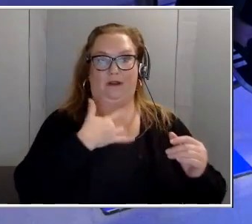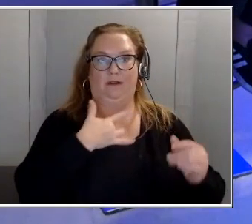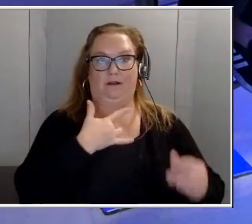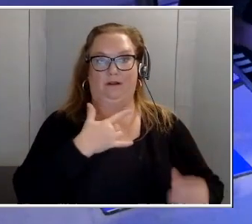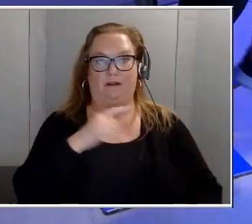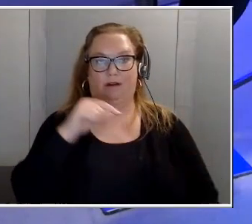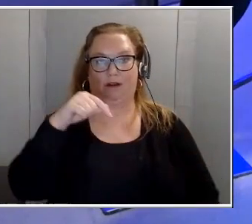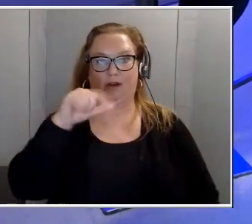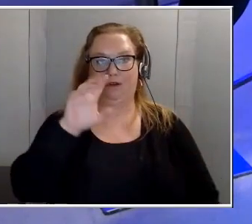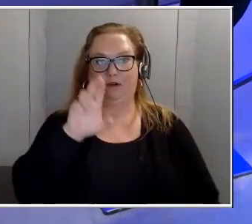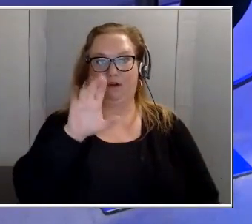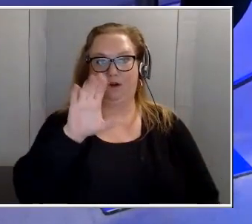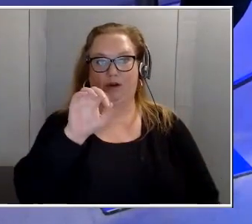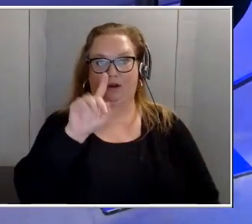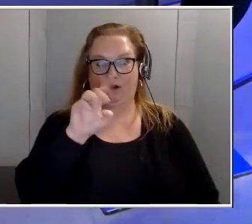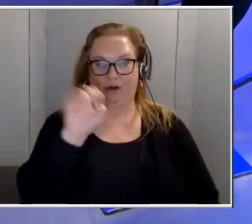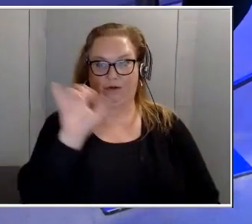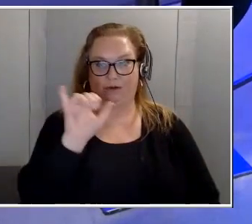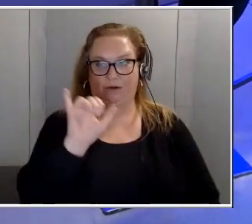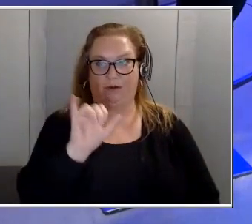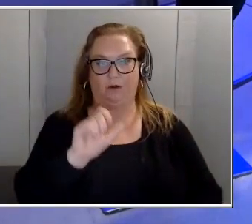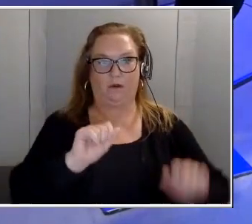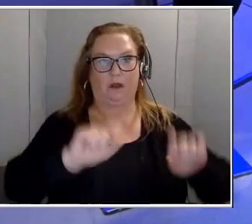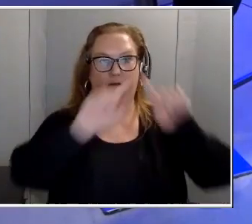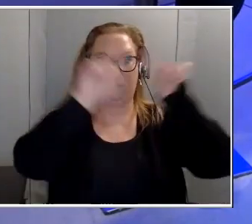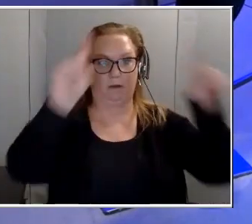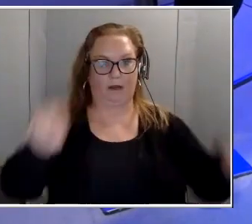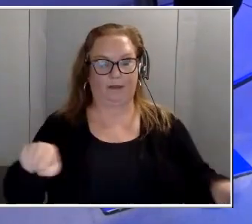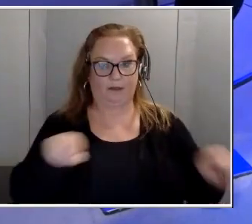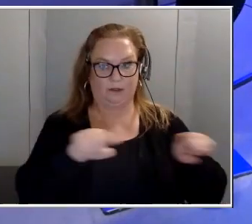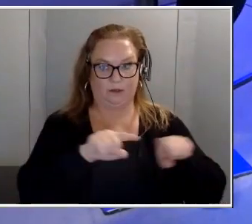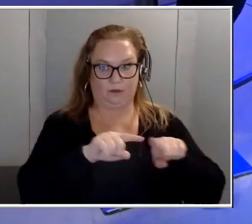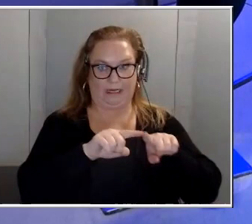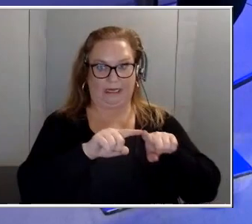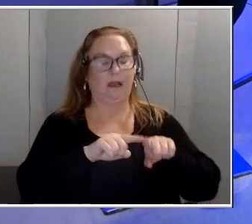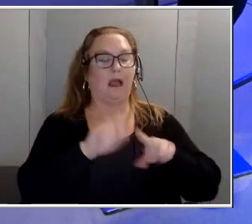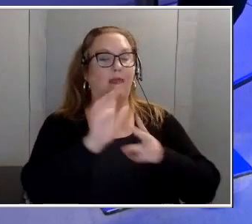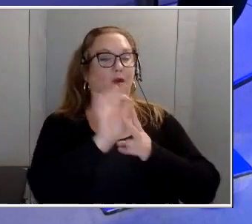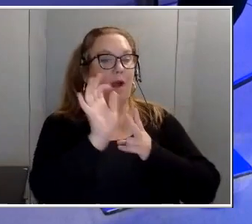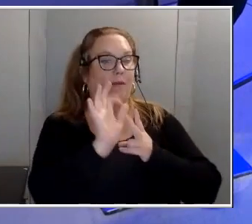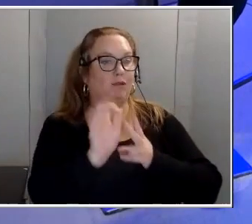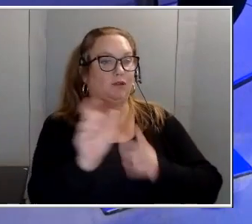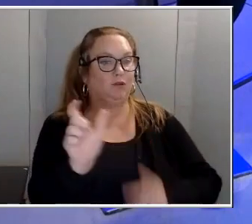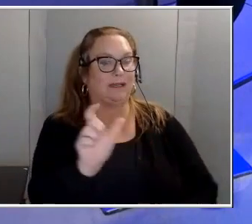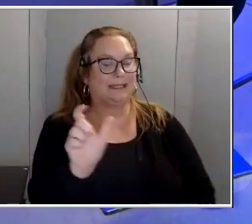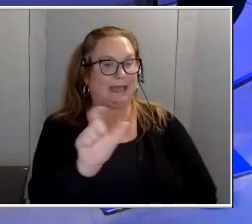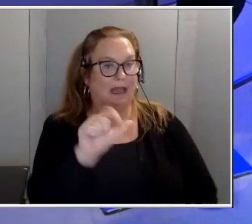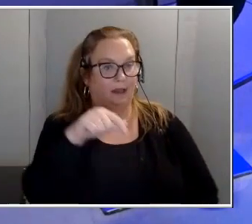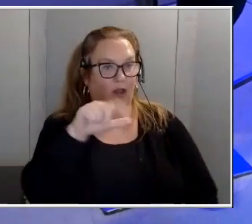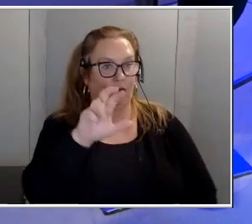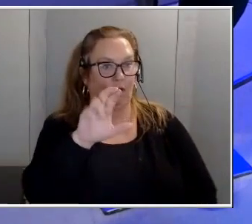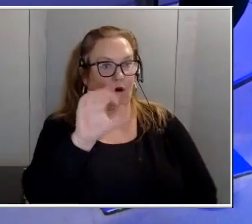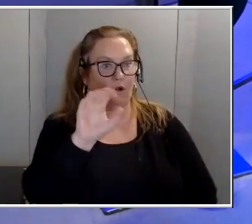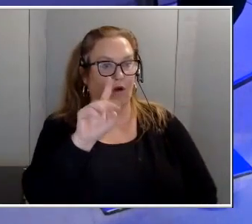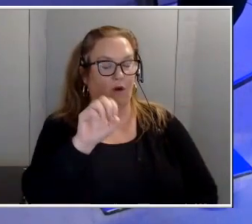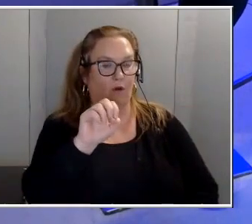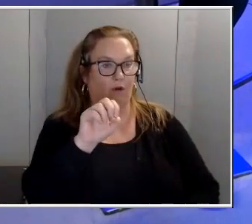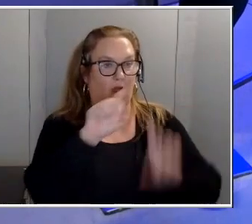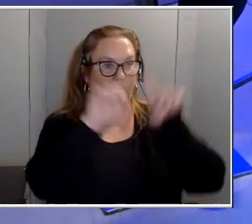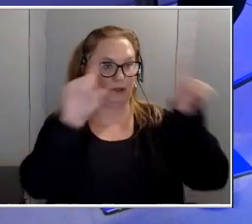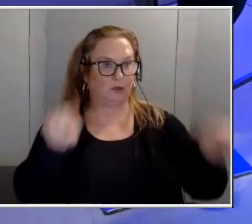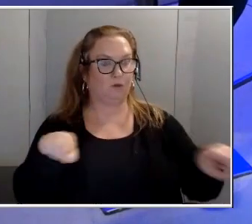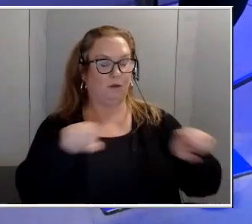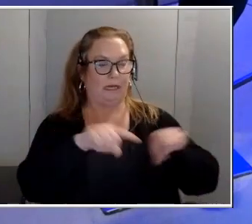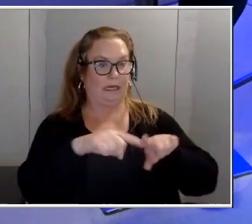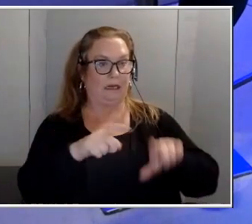code. But that has a QR code. We're going to put one up on the screen, because this will take you to some other options. You can scan it, find out, just more information about what we're